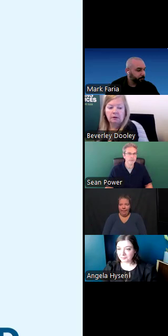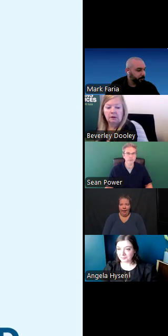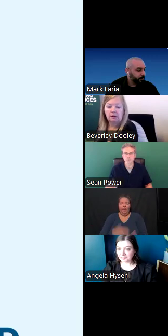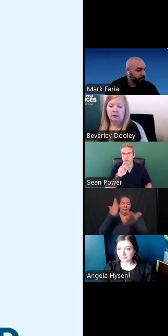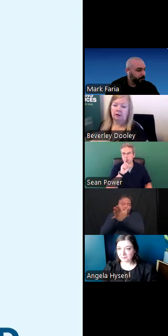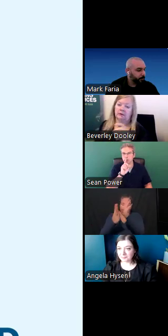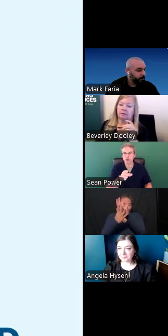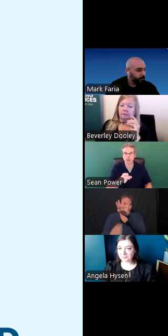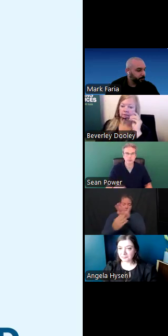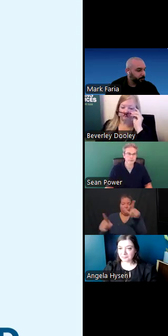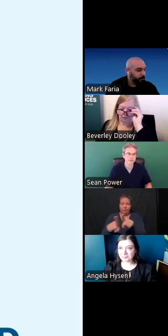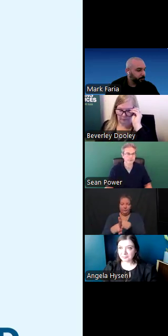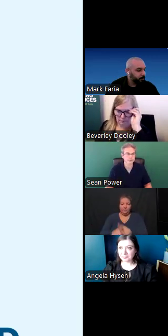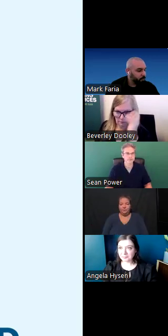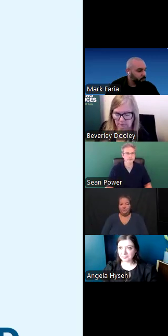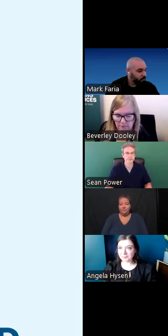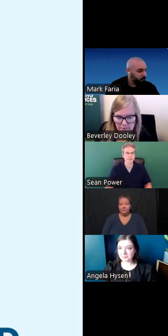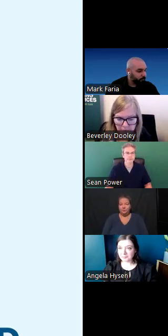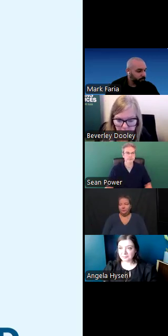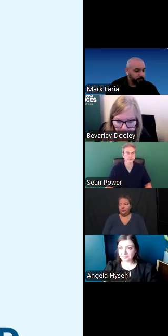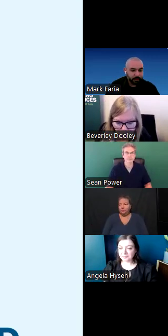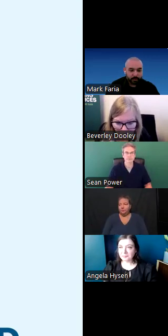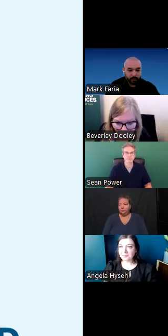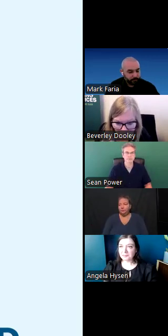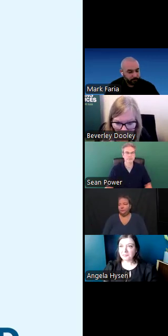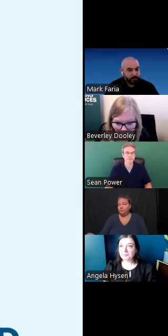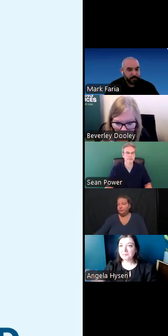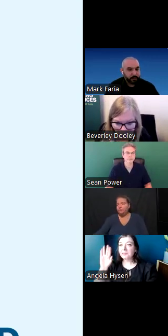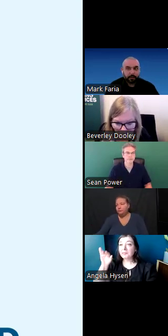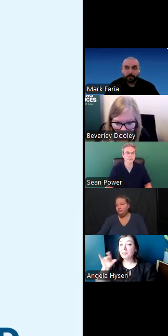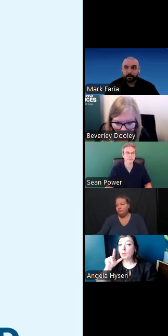PowerPoint. 1 second here.